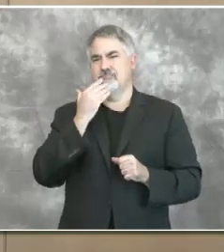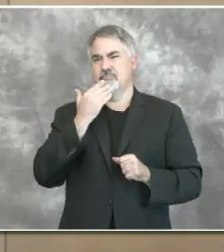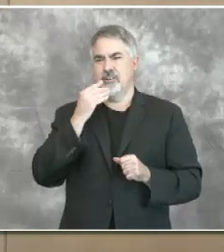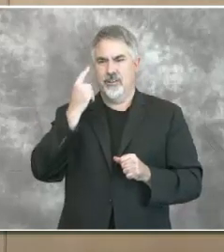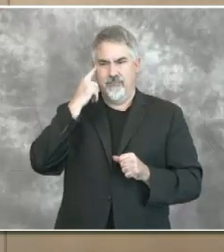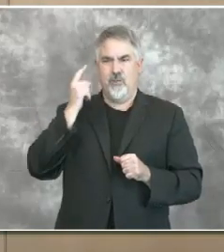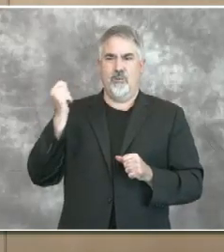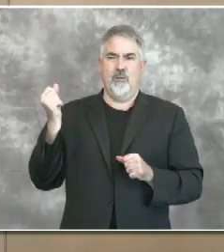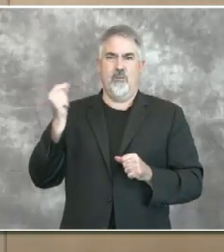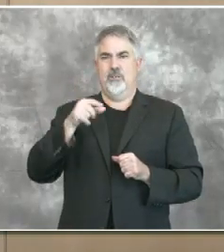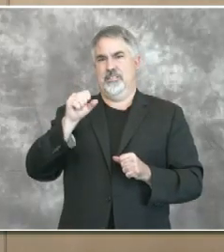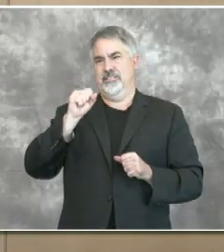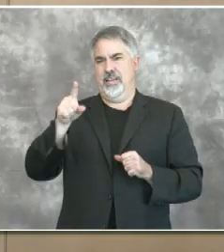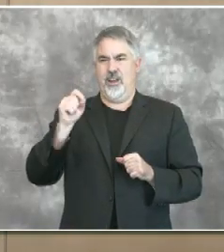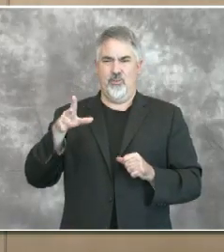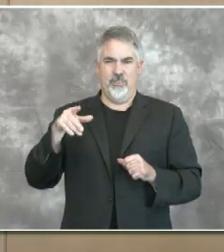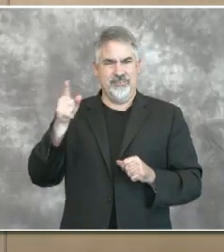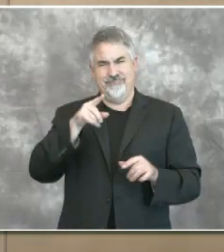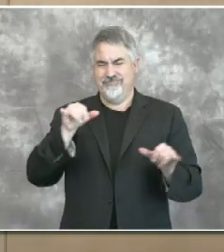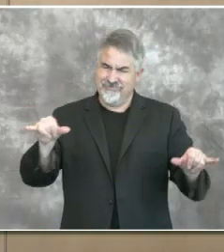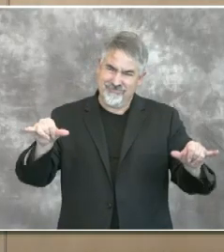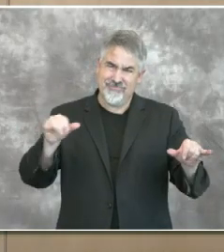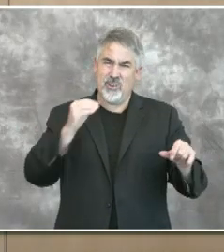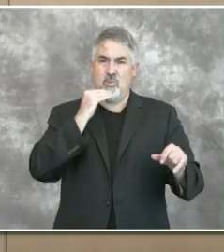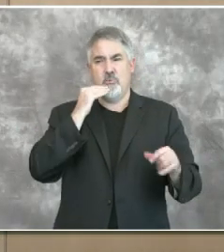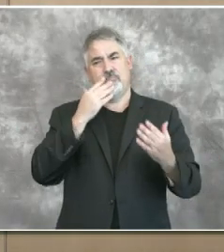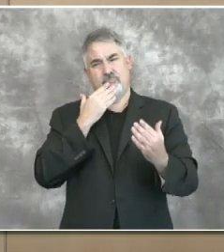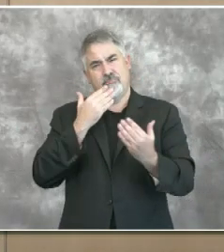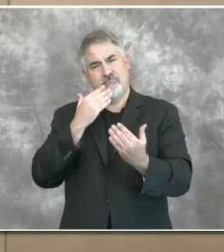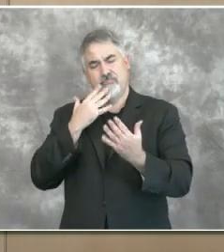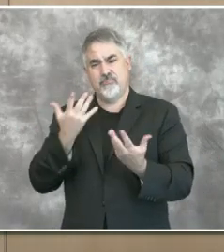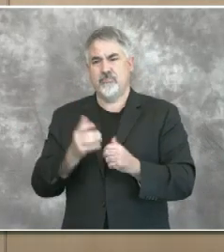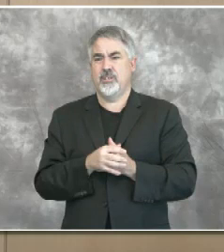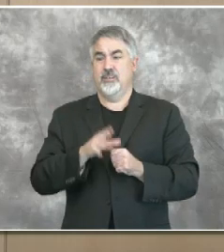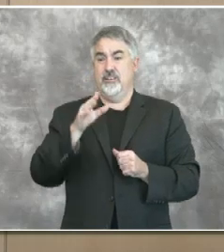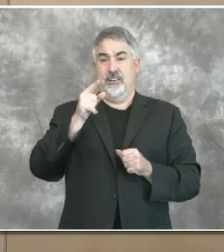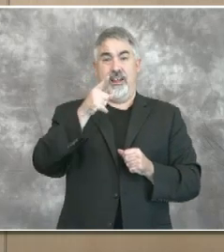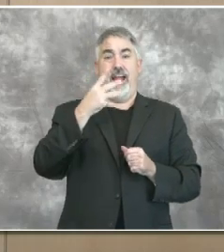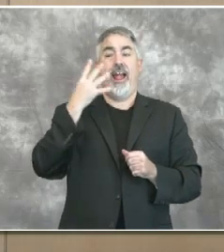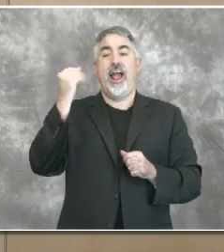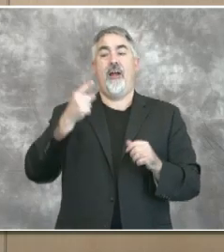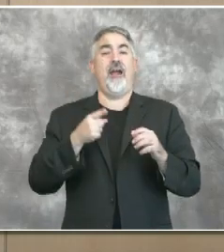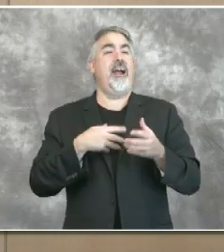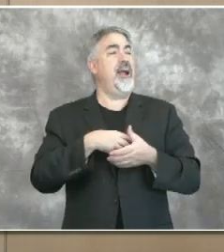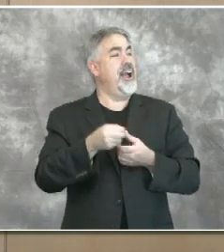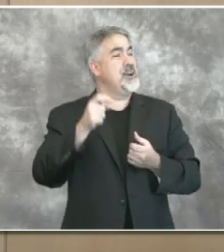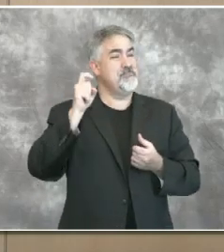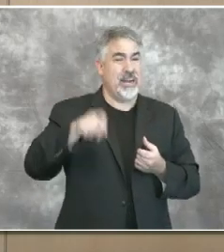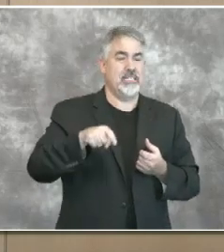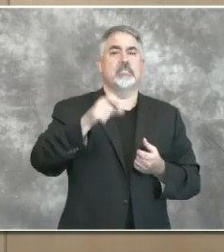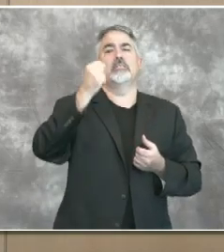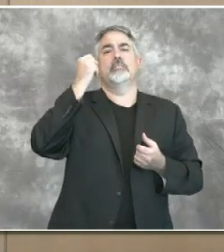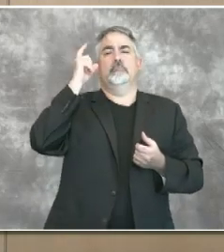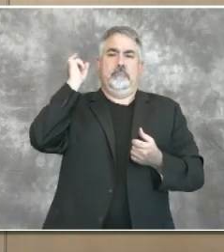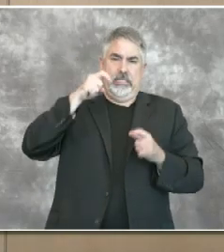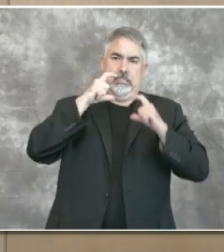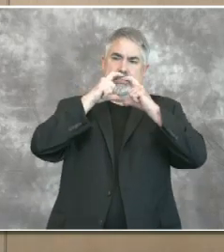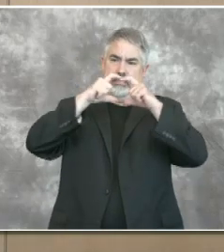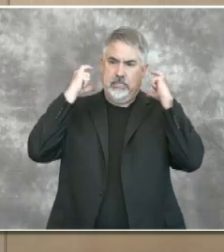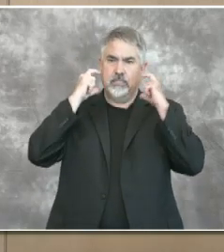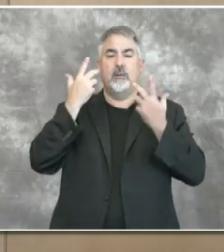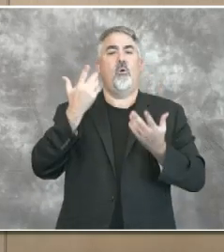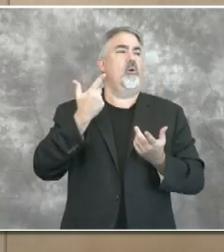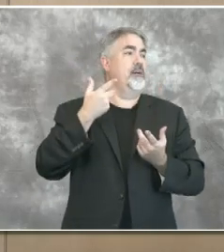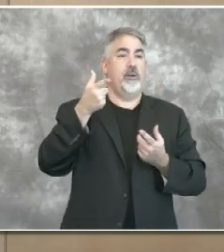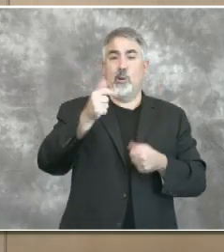to stay at home unless going out for essential activities or as an essential worker. So when